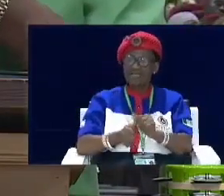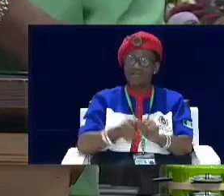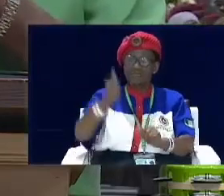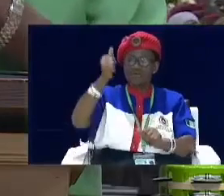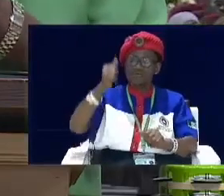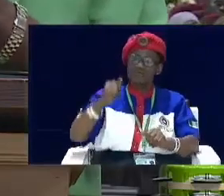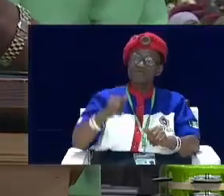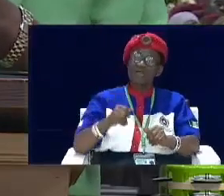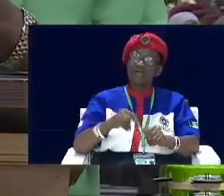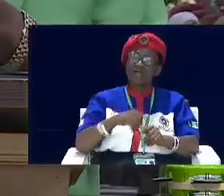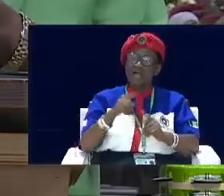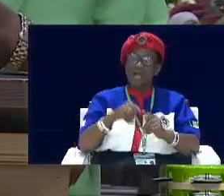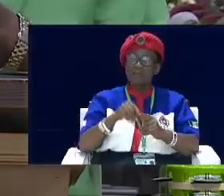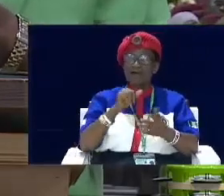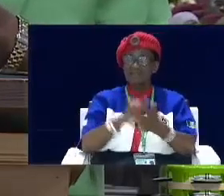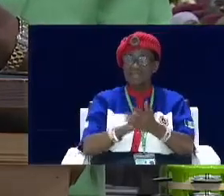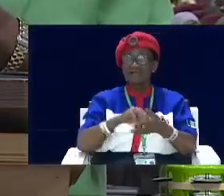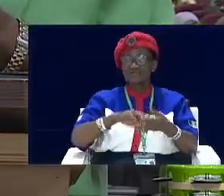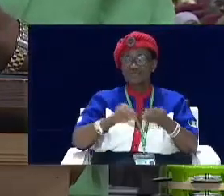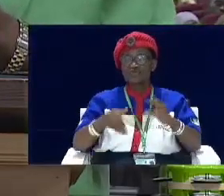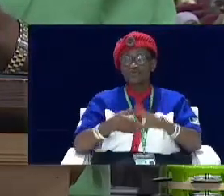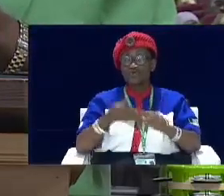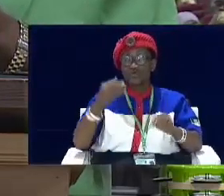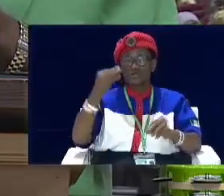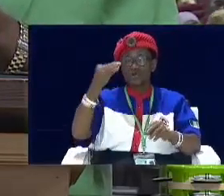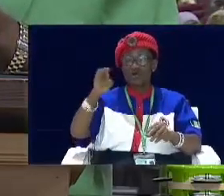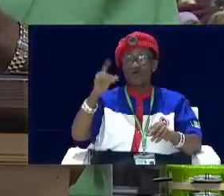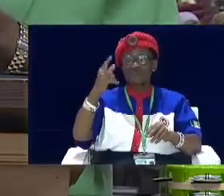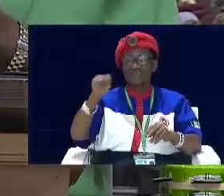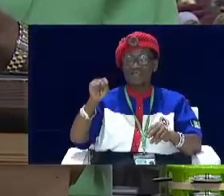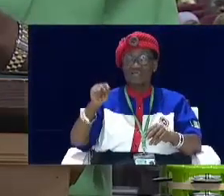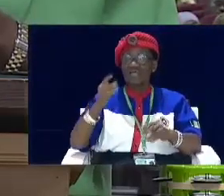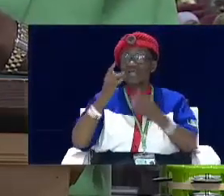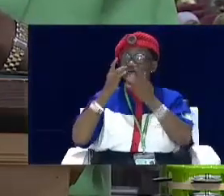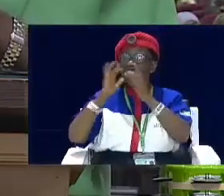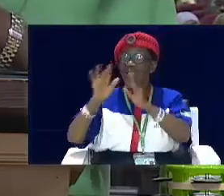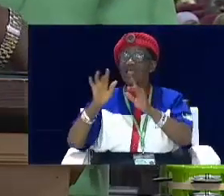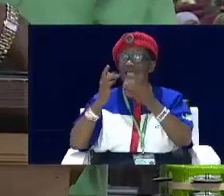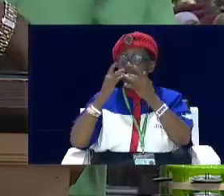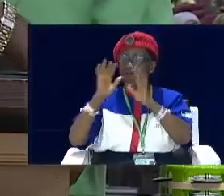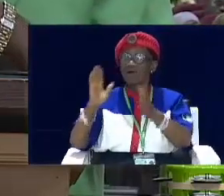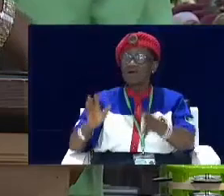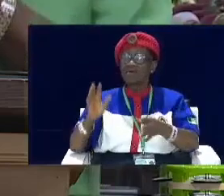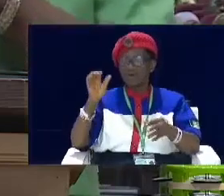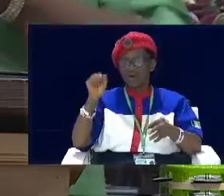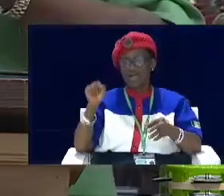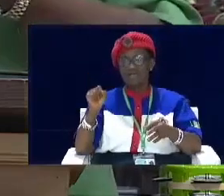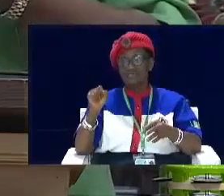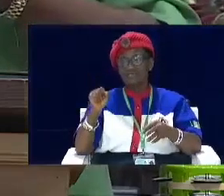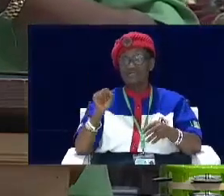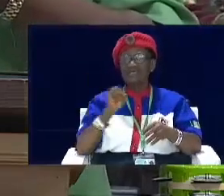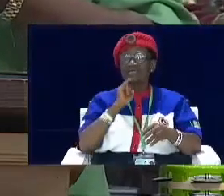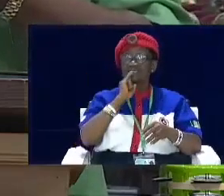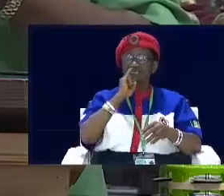the mockers. Èyí tí ó wá rẹwà jùlọ nínú ìtàn àwọn tí wọ́n fi ṣe lẹ́yà yìí. Is